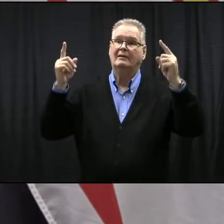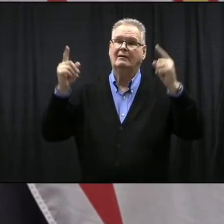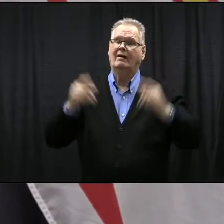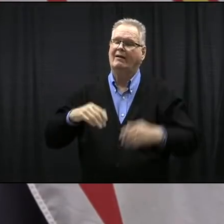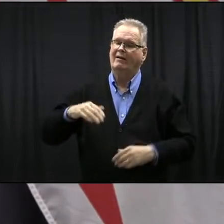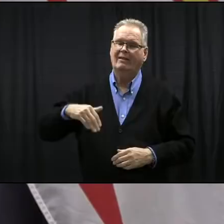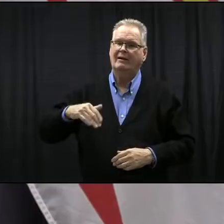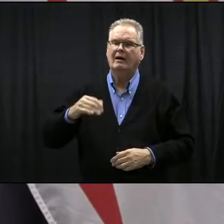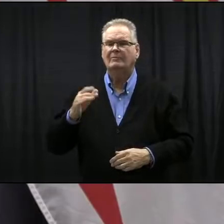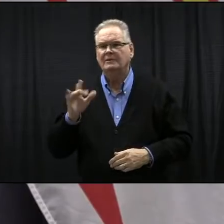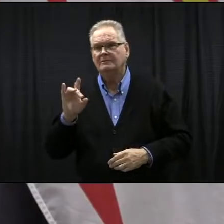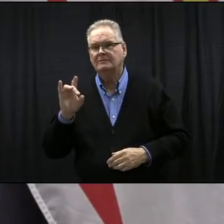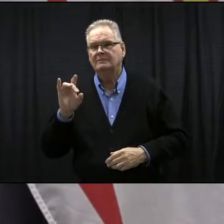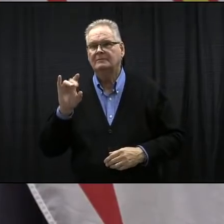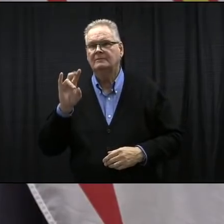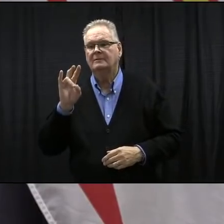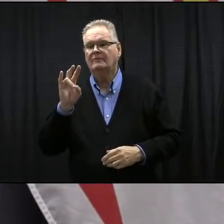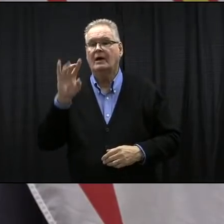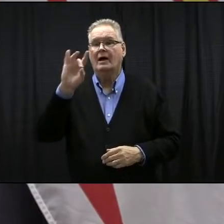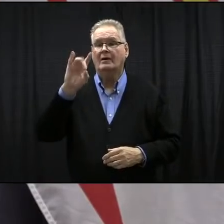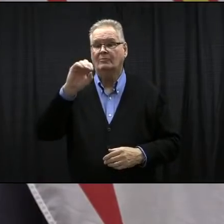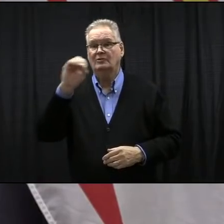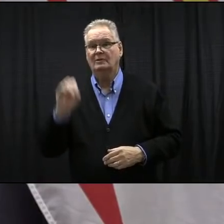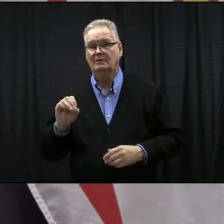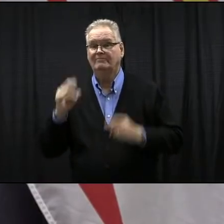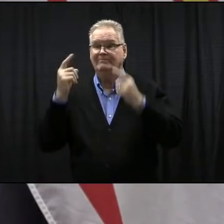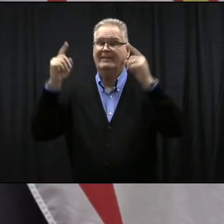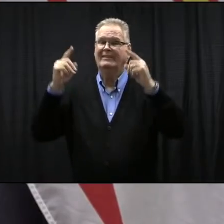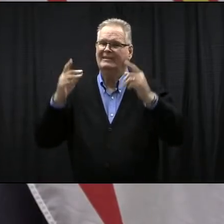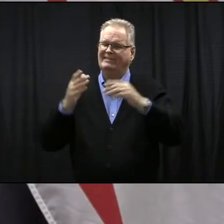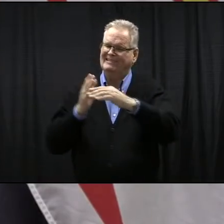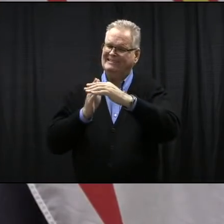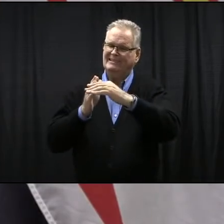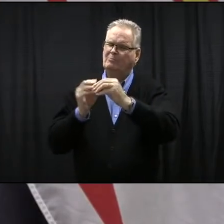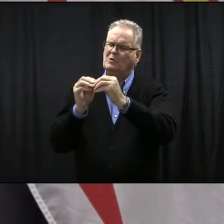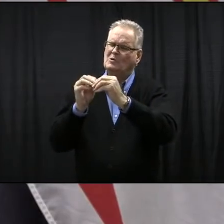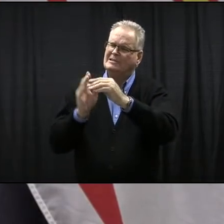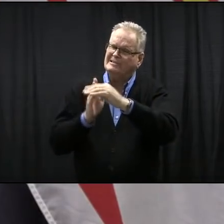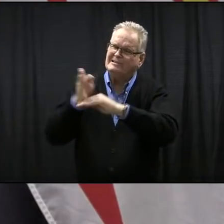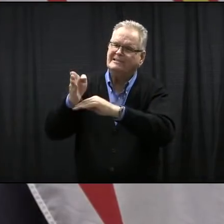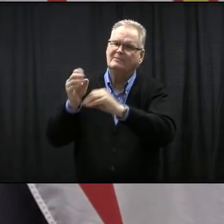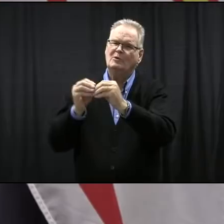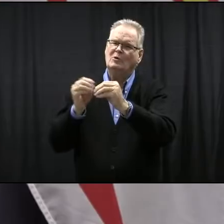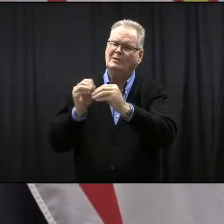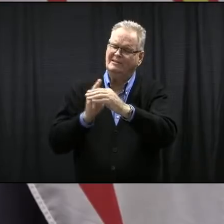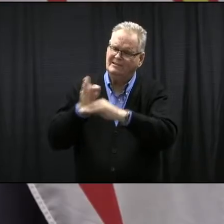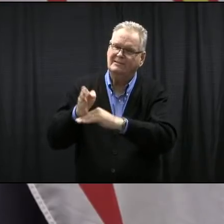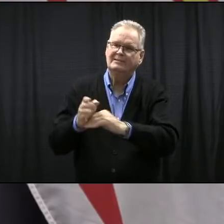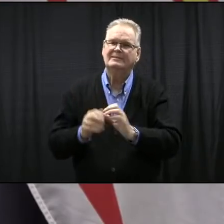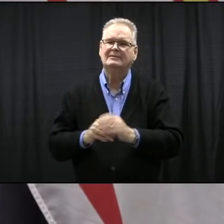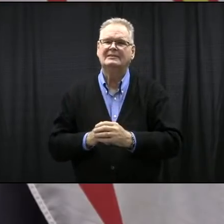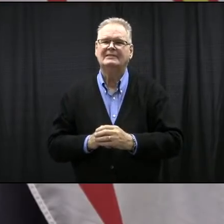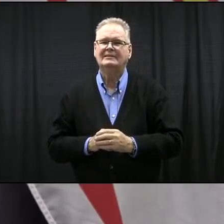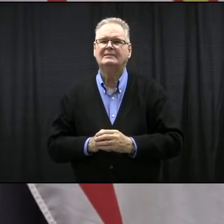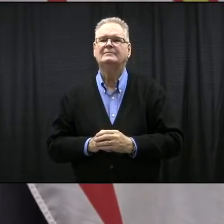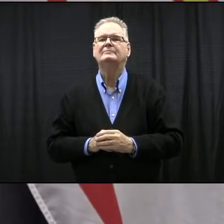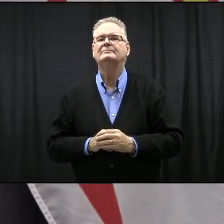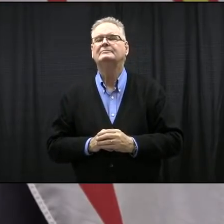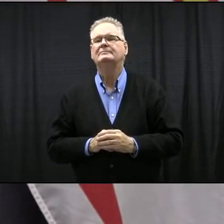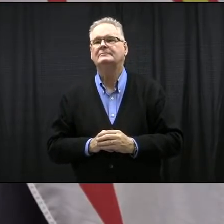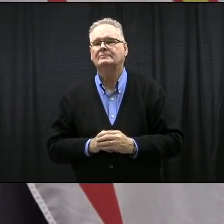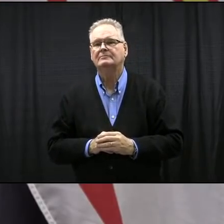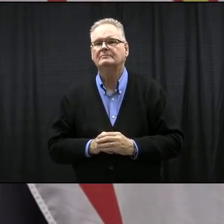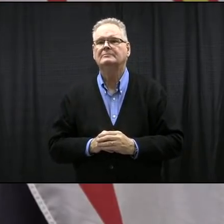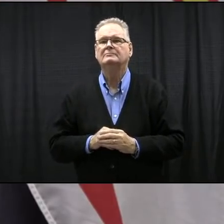now. The vaccine is available, staff are available, appointments and walk-in clinics are available. So please